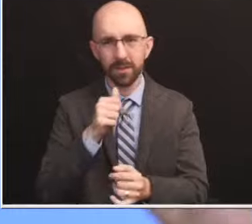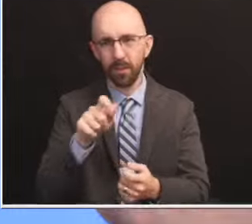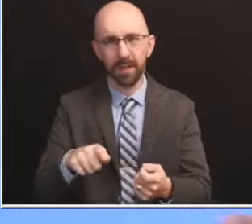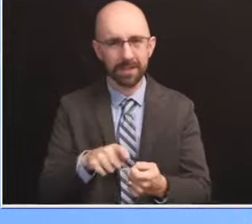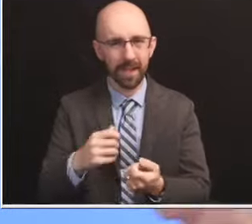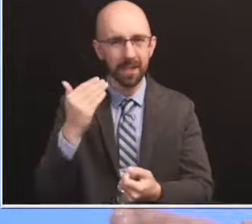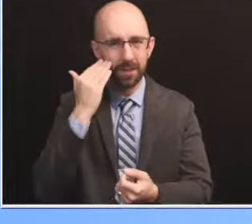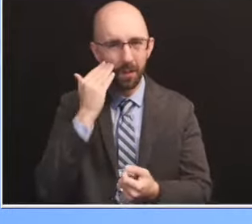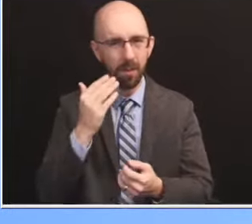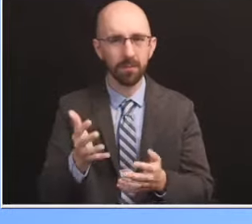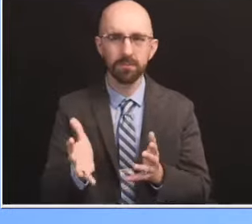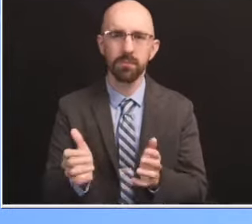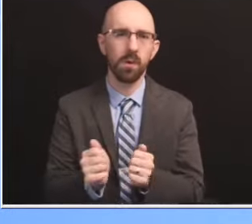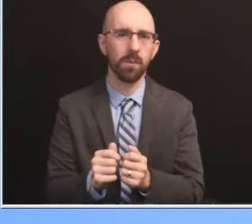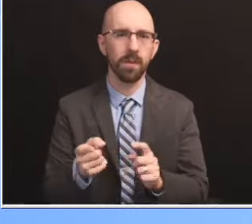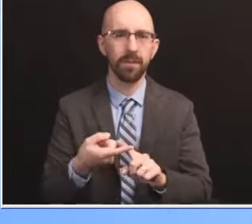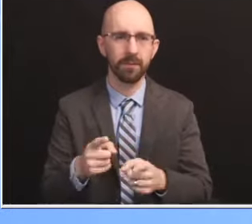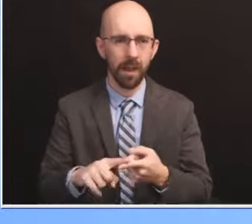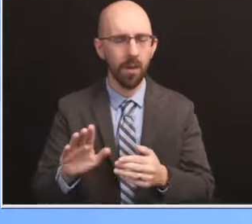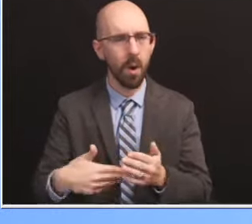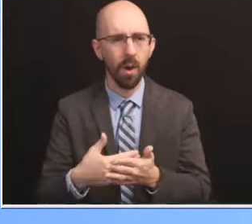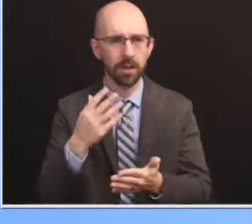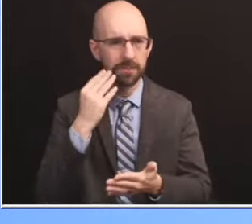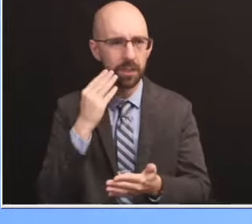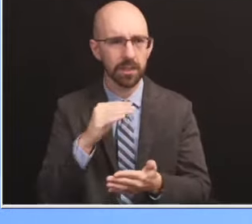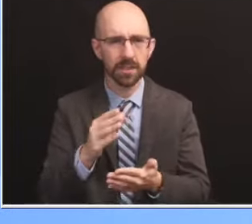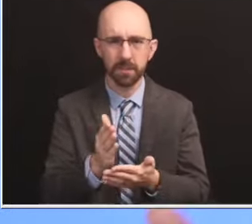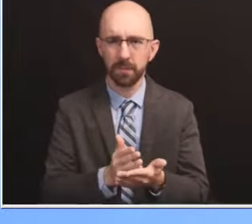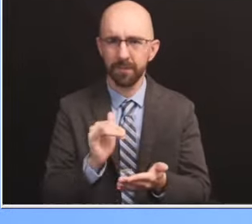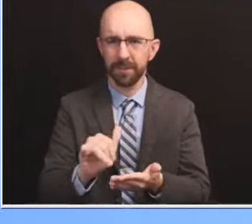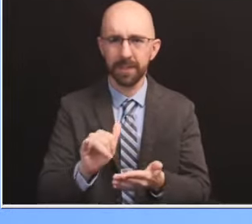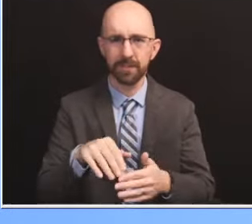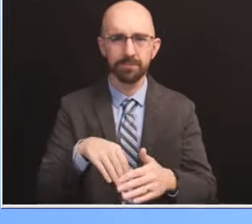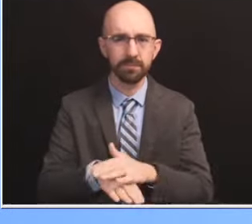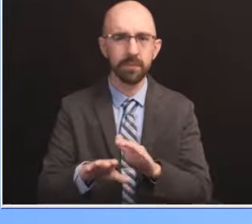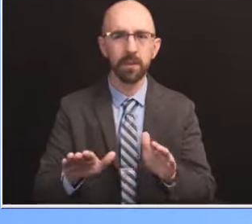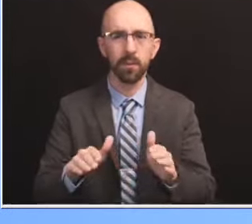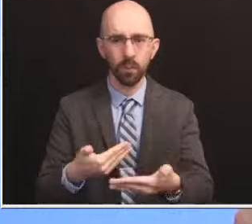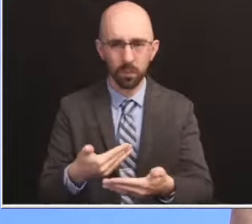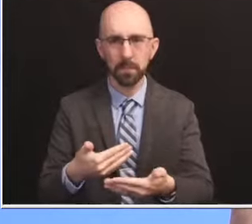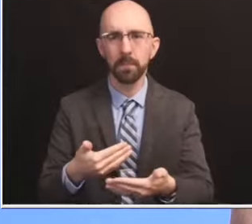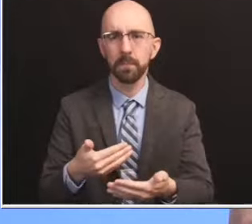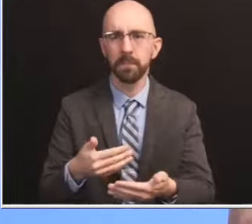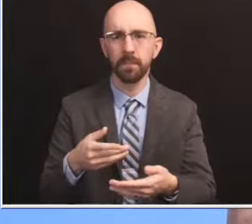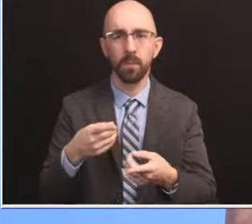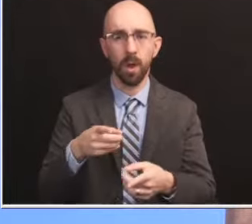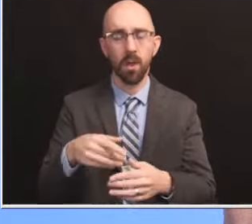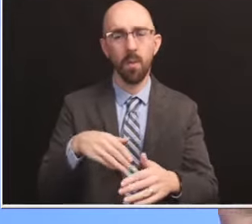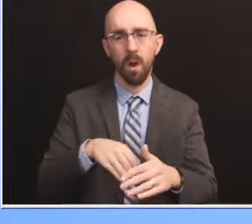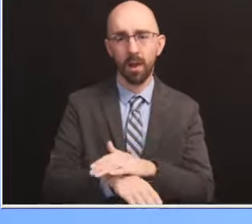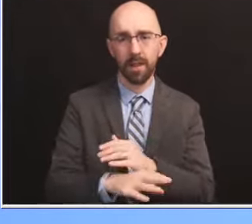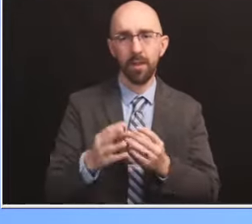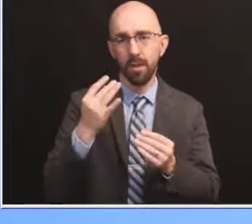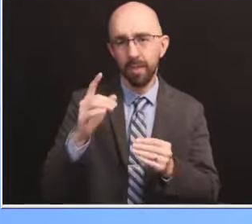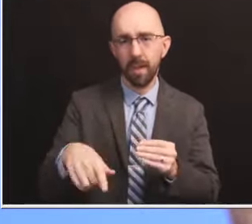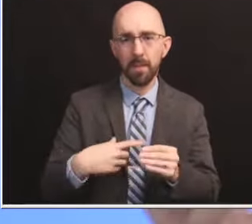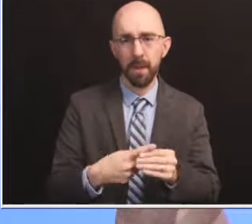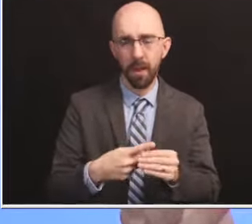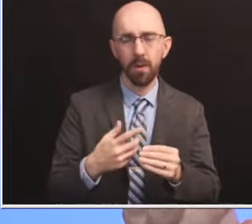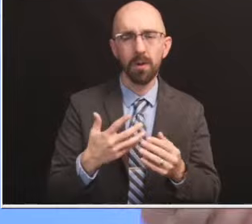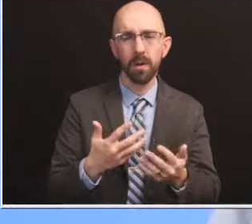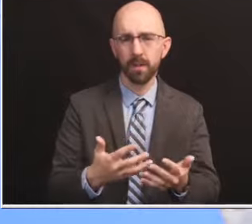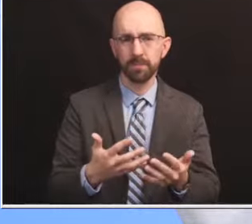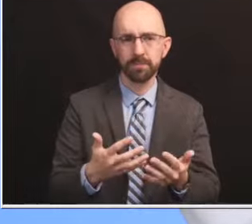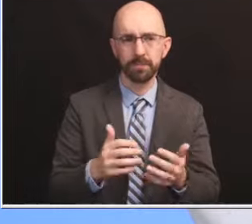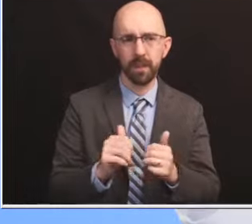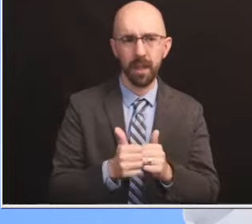with friends, we all experience some of these walking into rooms, forgetting why you walked in there. You think about the how